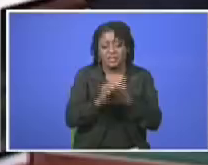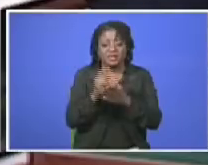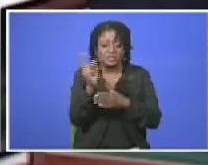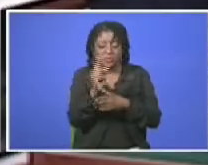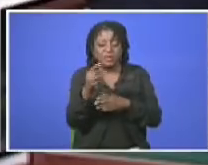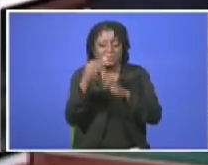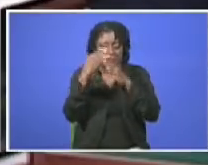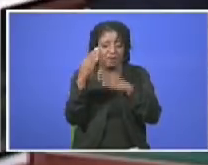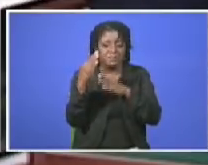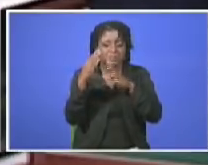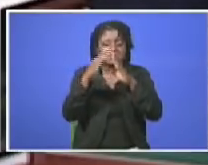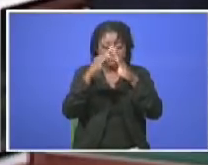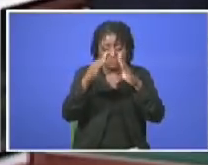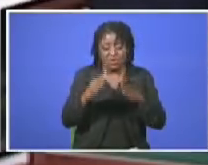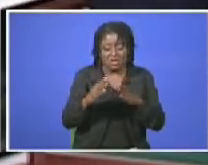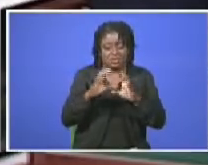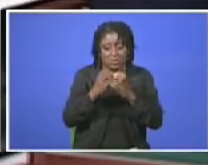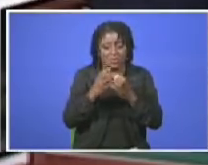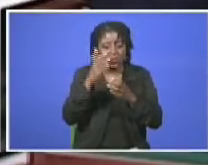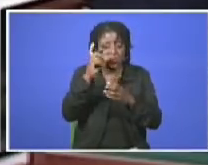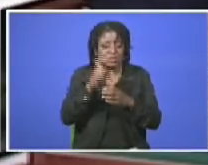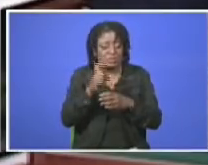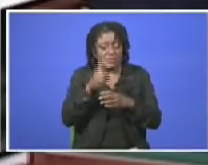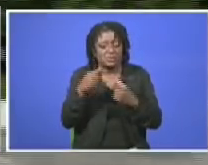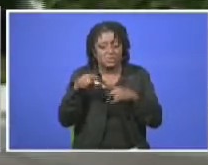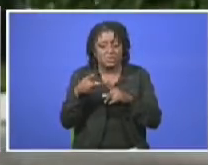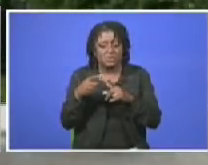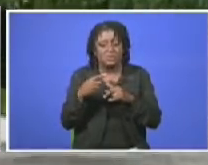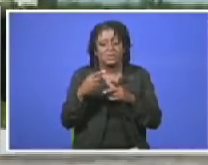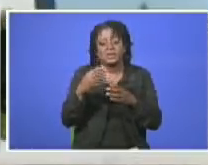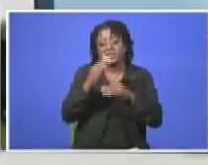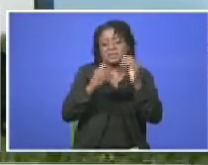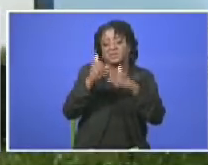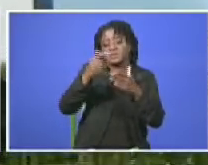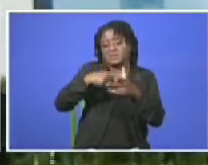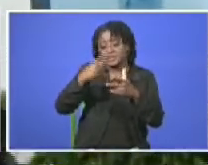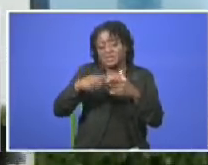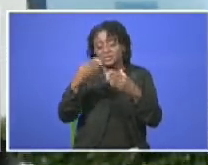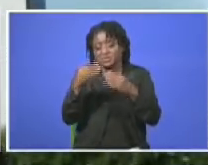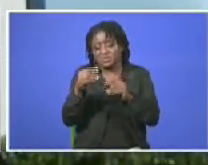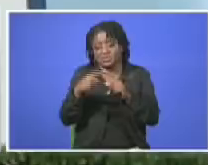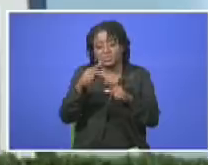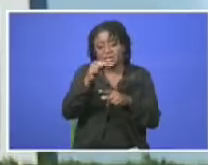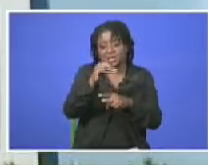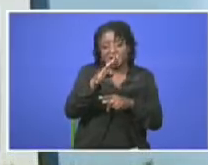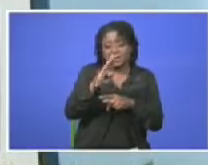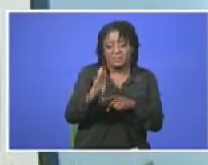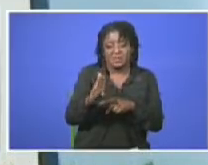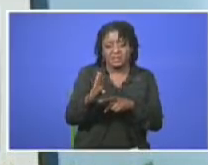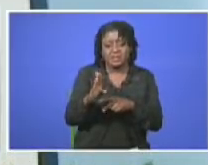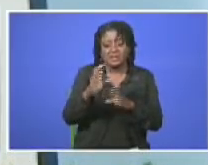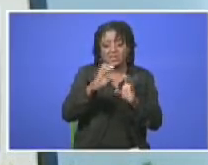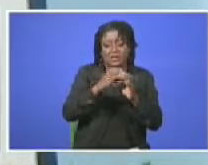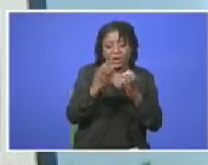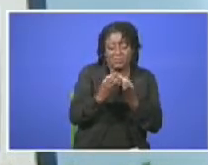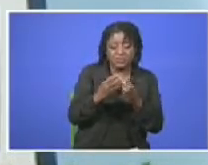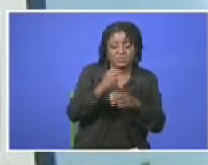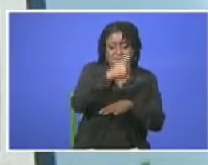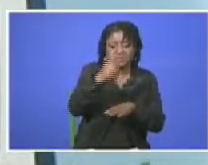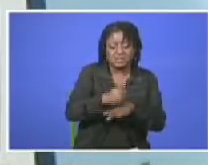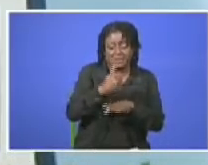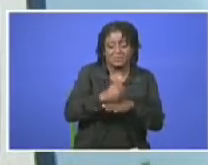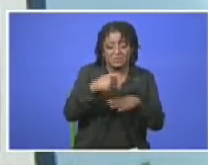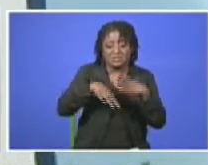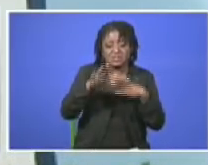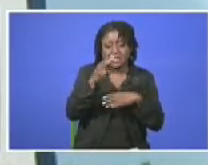go. The building was eventually sold to NIB. The Bahamas Mortgage Corporation was established by an Act of Parliament in 1983. The